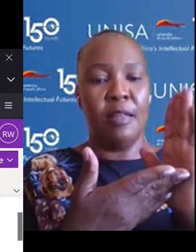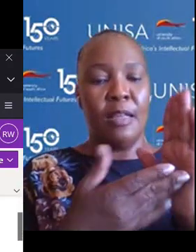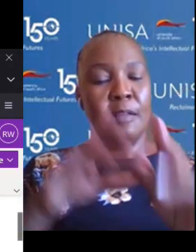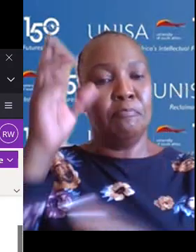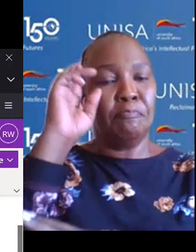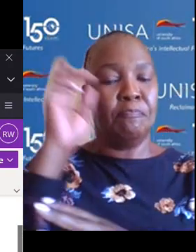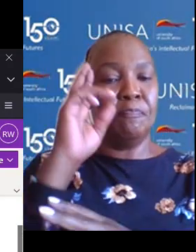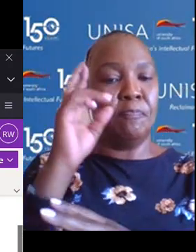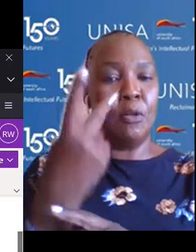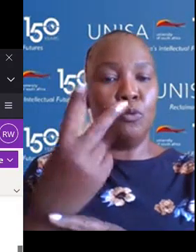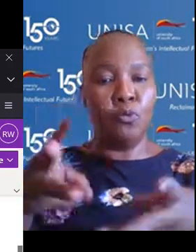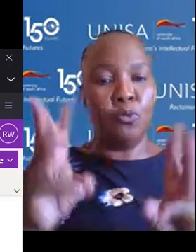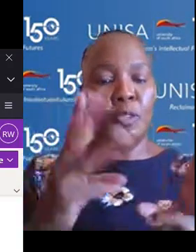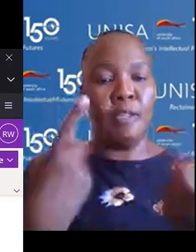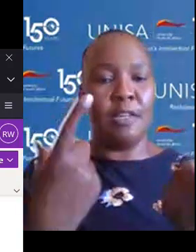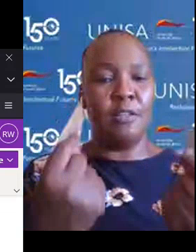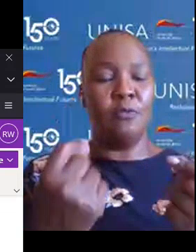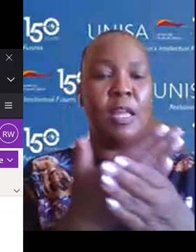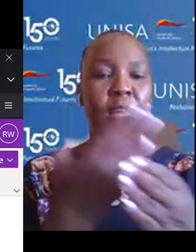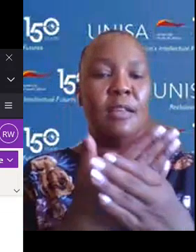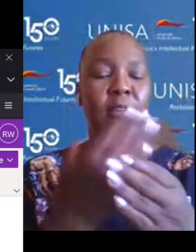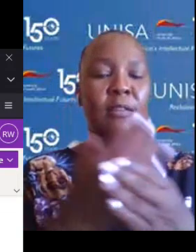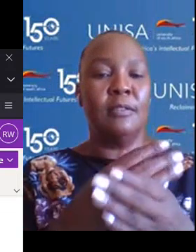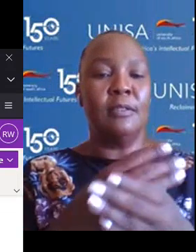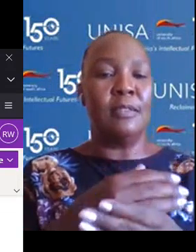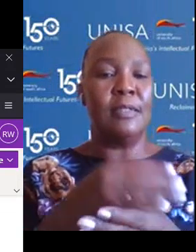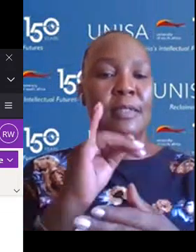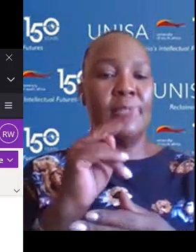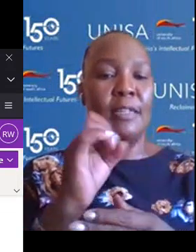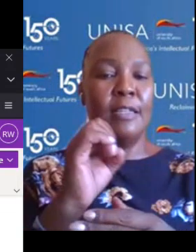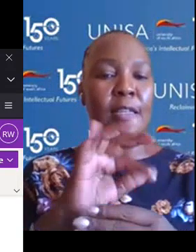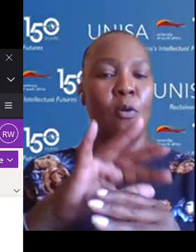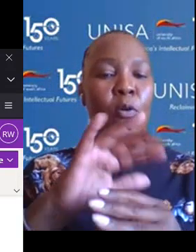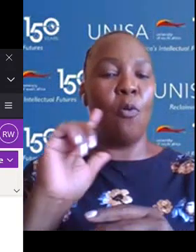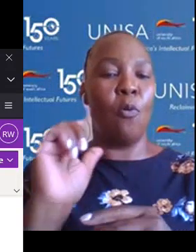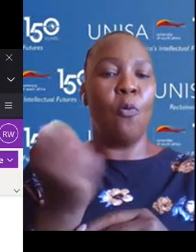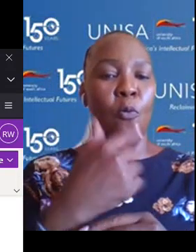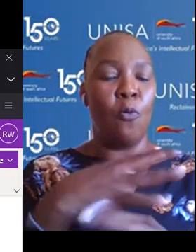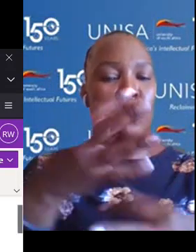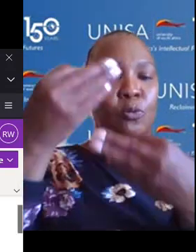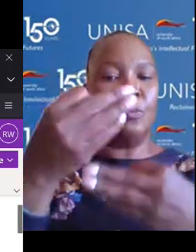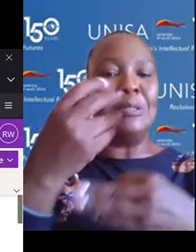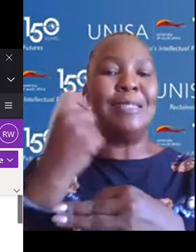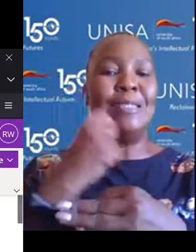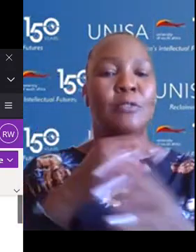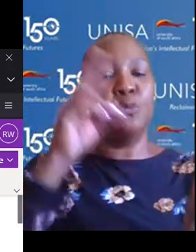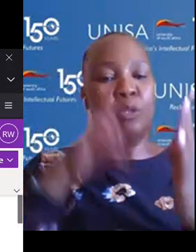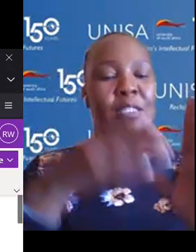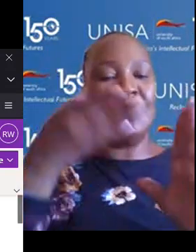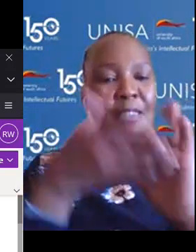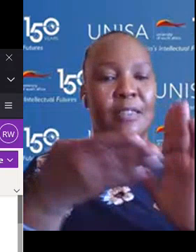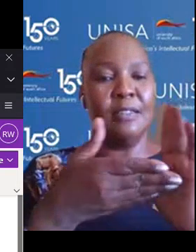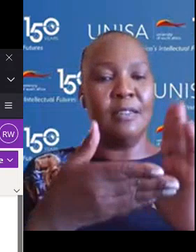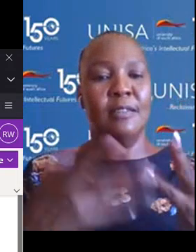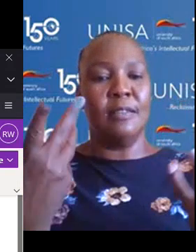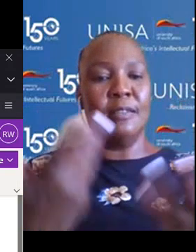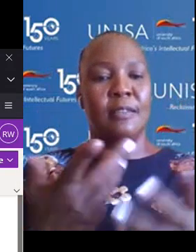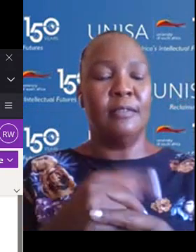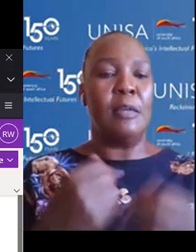there's two ways you can actually do files. You can actually insert the whole document. So it's very easy then to read in here. So I know, okay, here's my